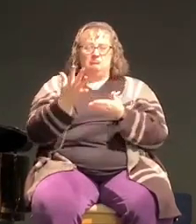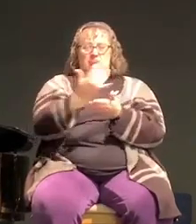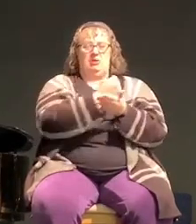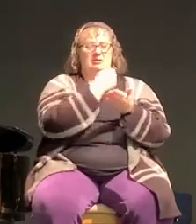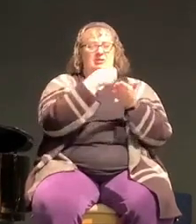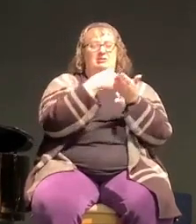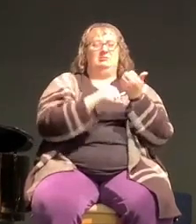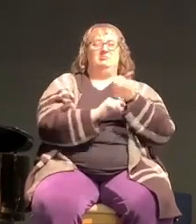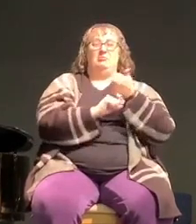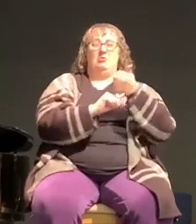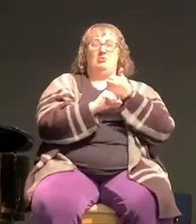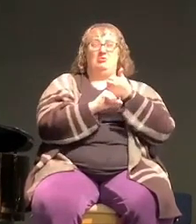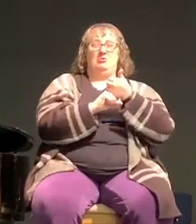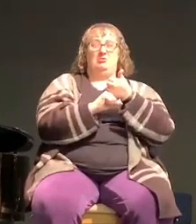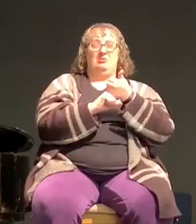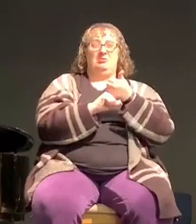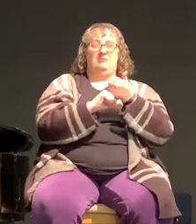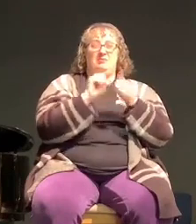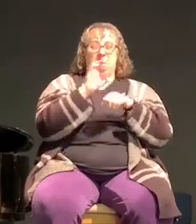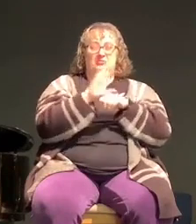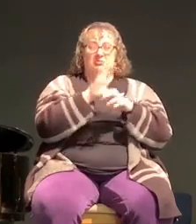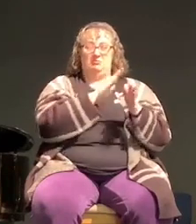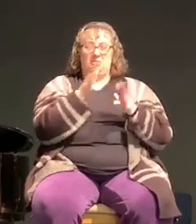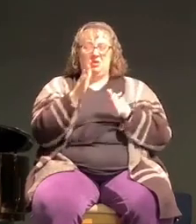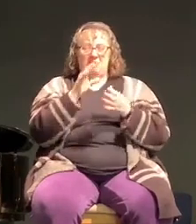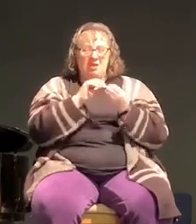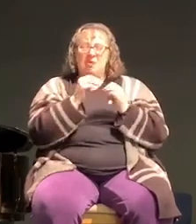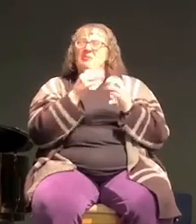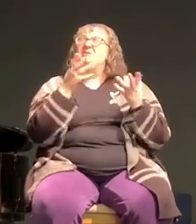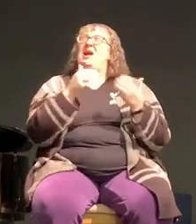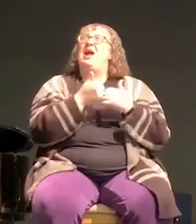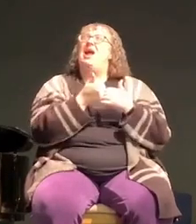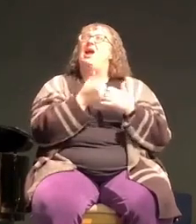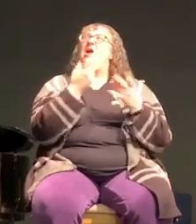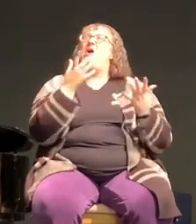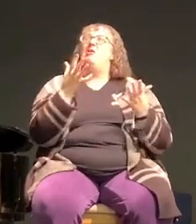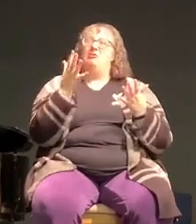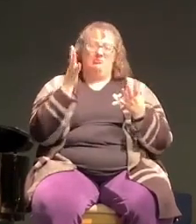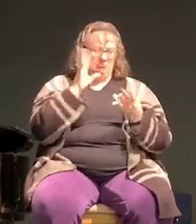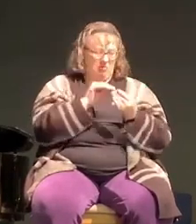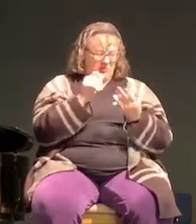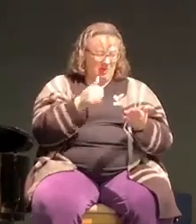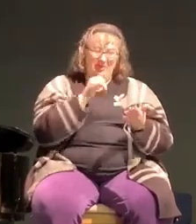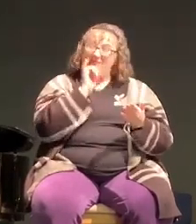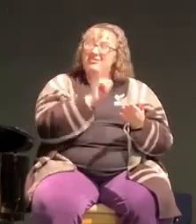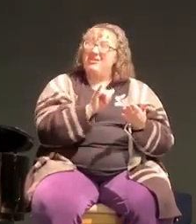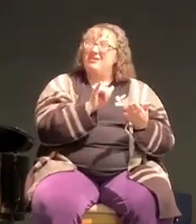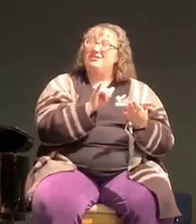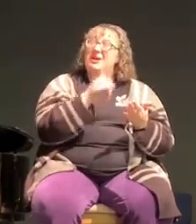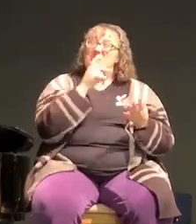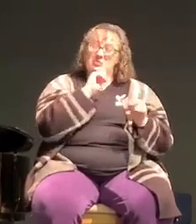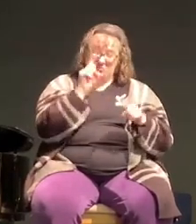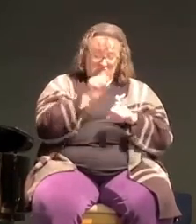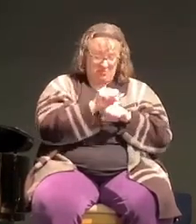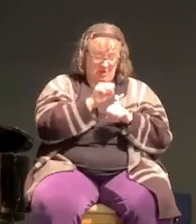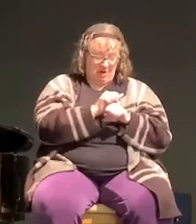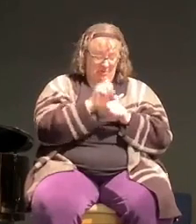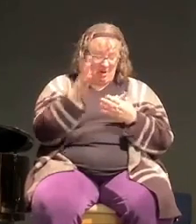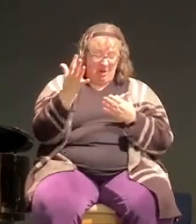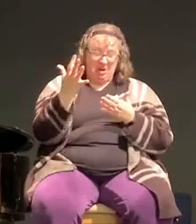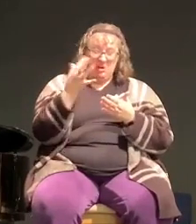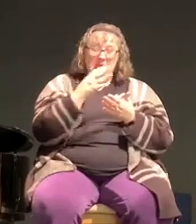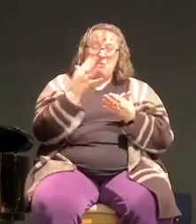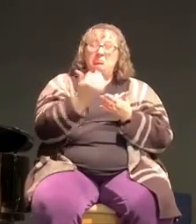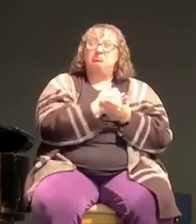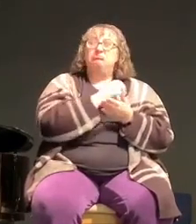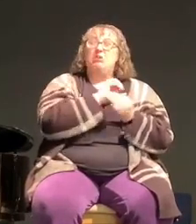The numbers just don't add up. I don't understand, God. How are we supposed to live off of this? You want me to go to a job where I make nothing